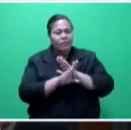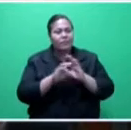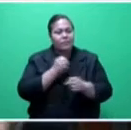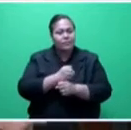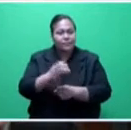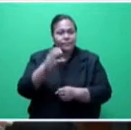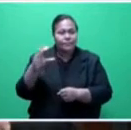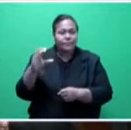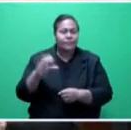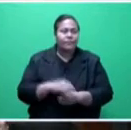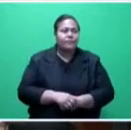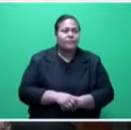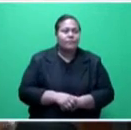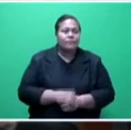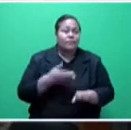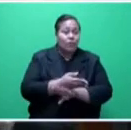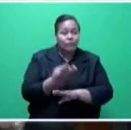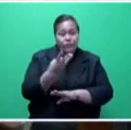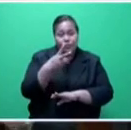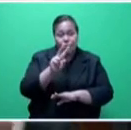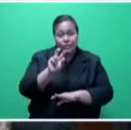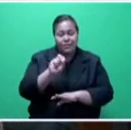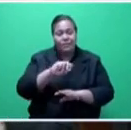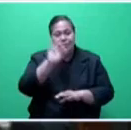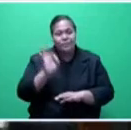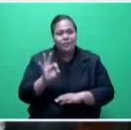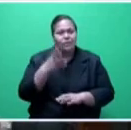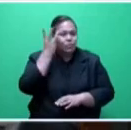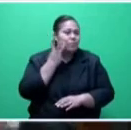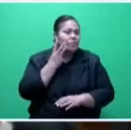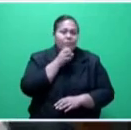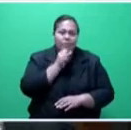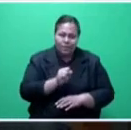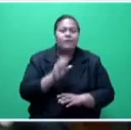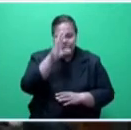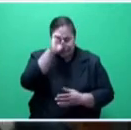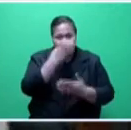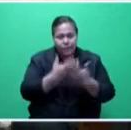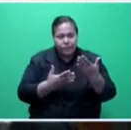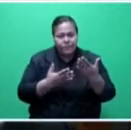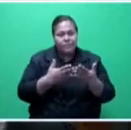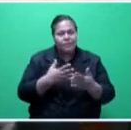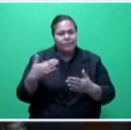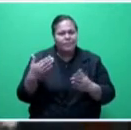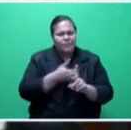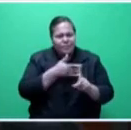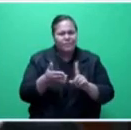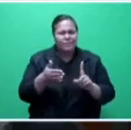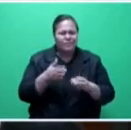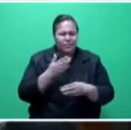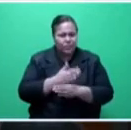companies. Over 20% of women and men have experienced harassment when at work. The